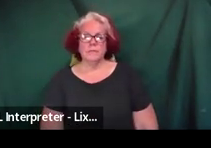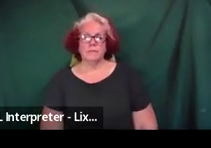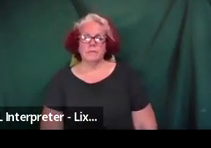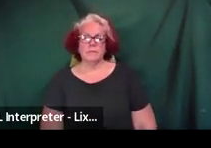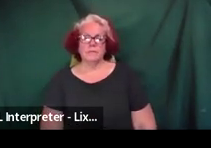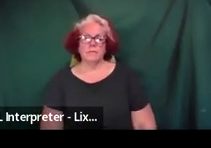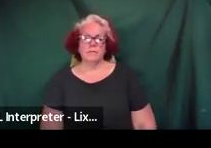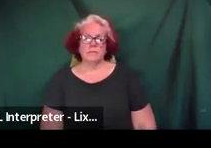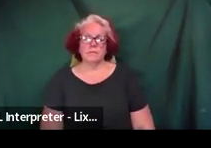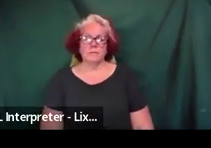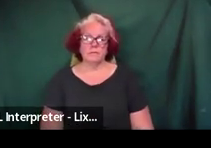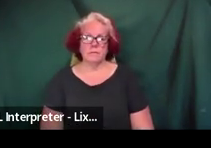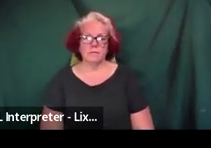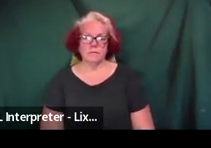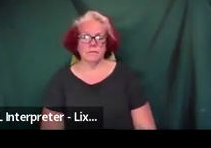Anything else?